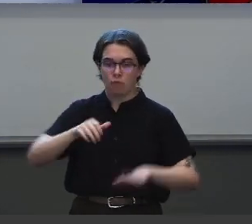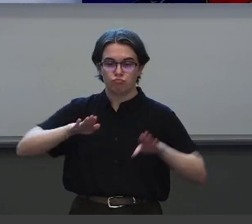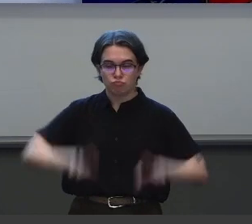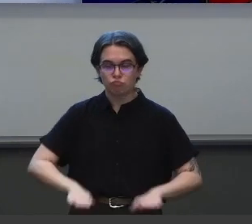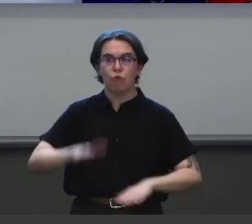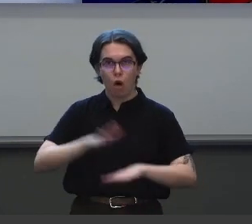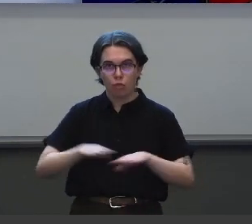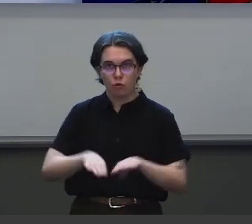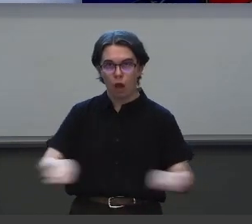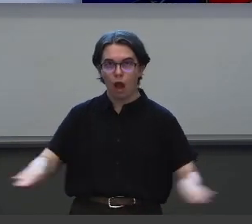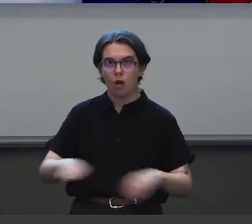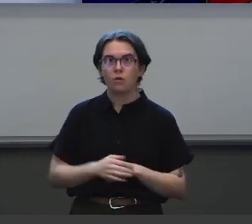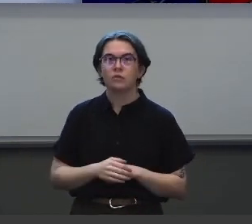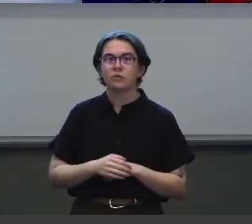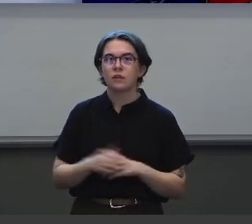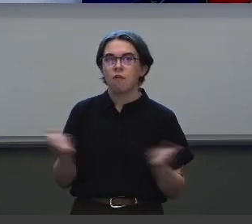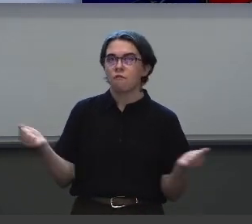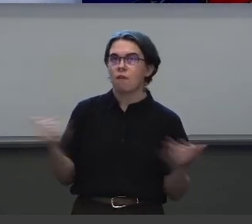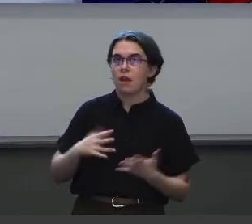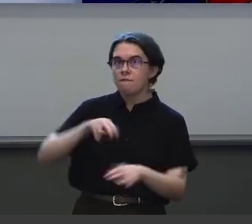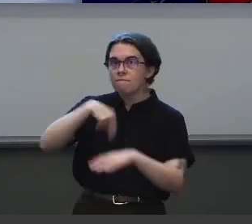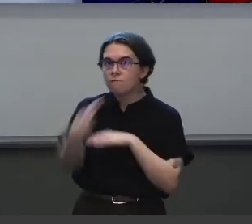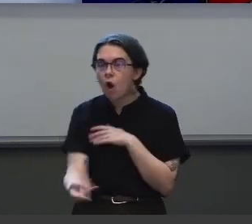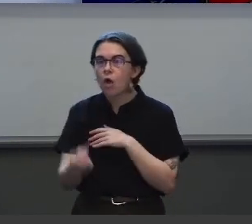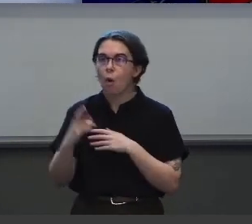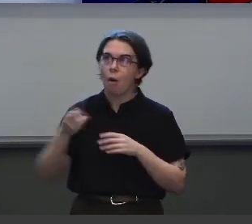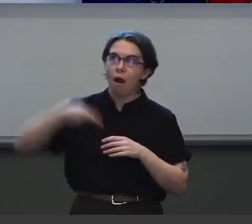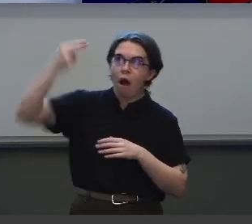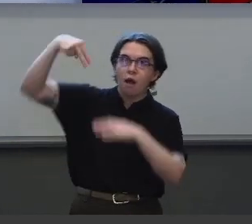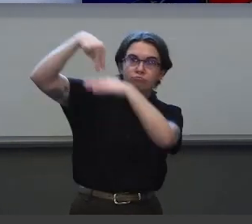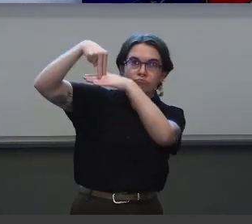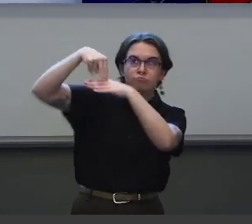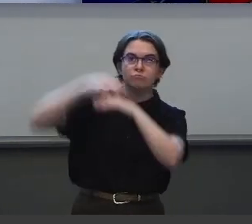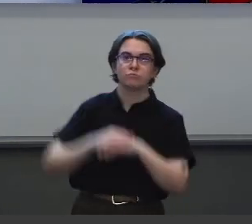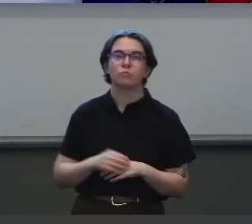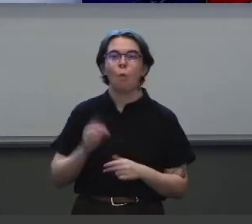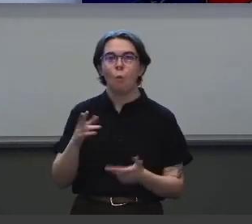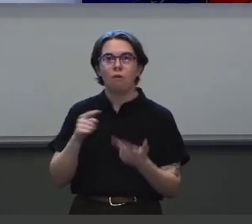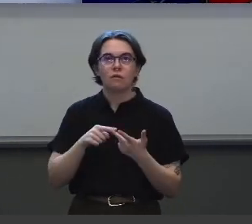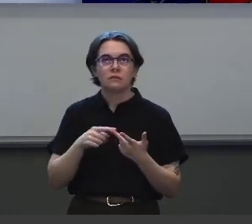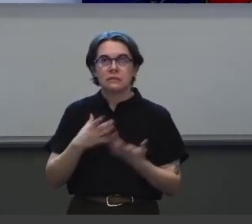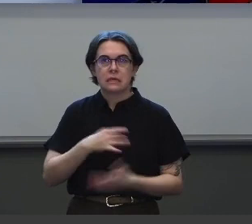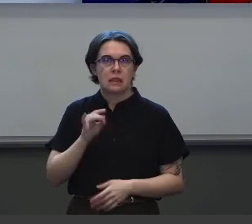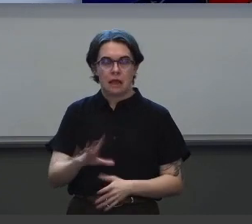or heights, and dislikes activities where head is upside down.